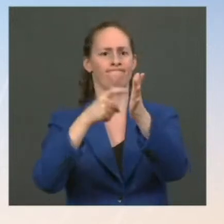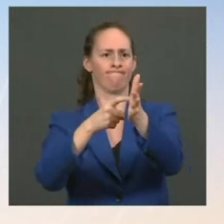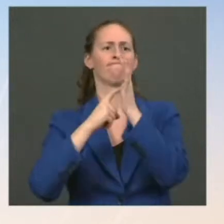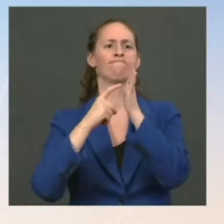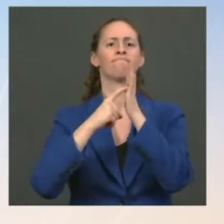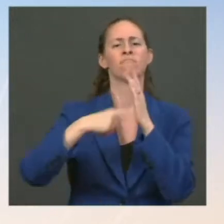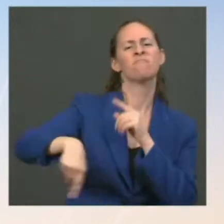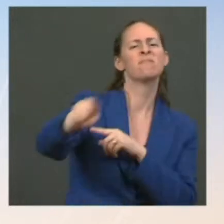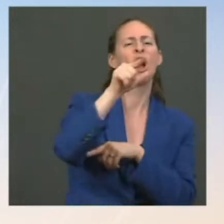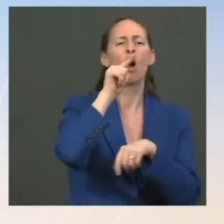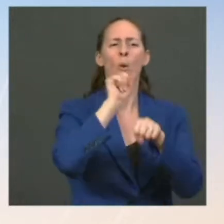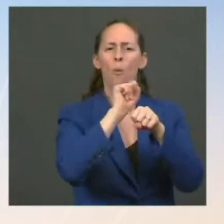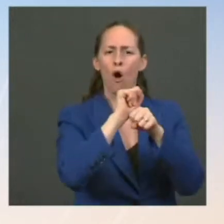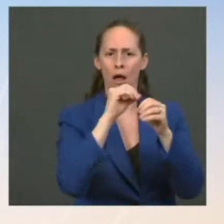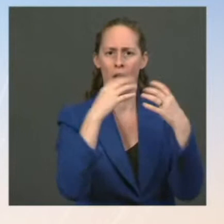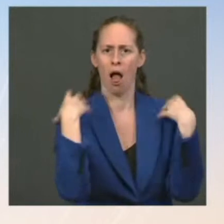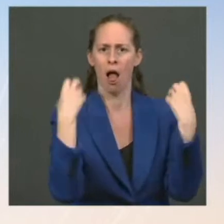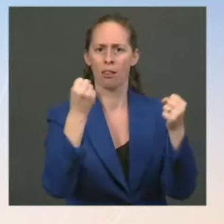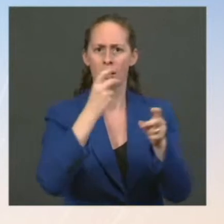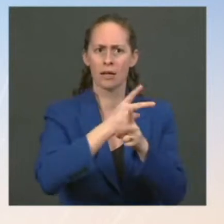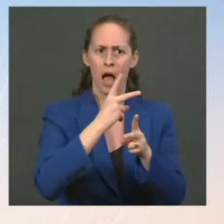ensure that they have